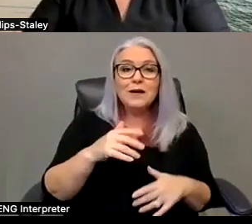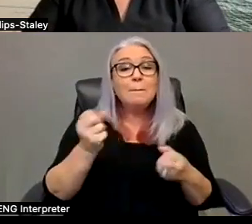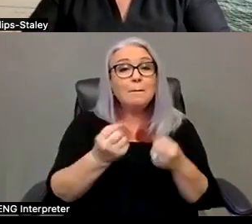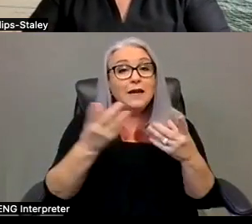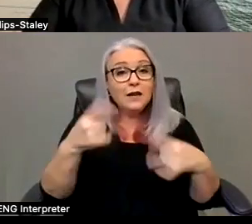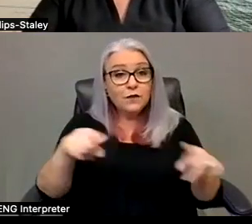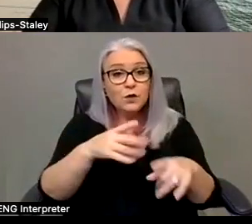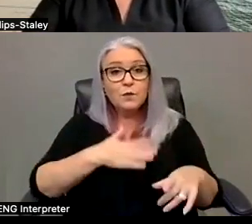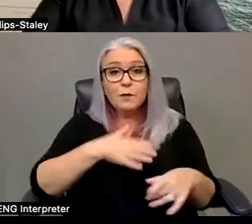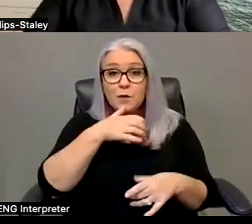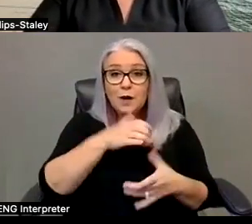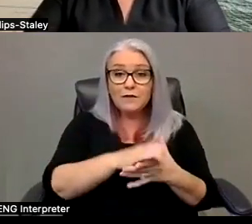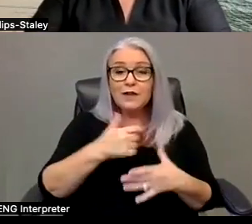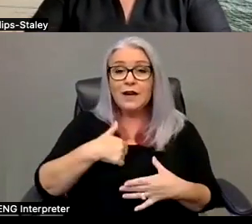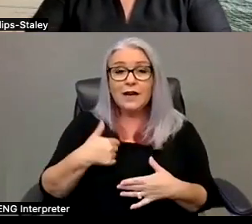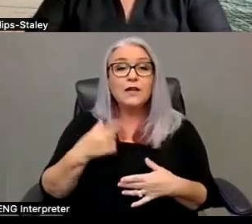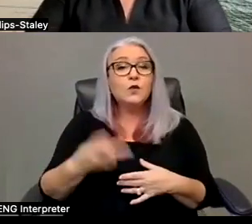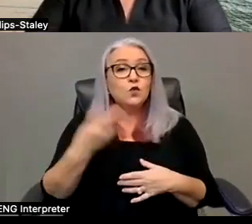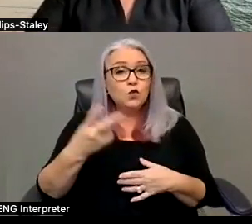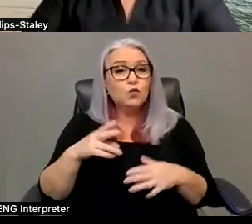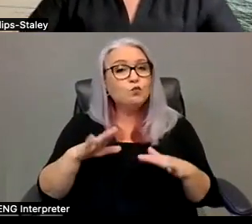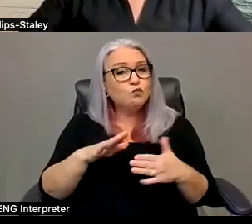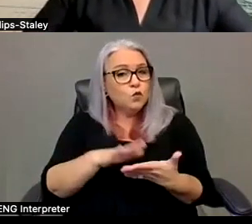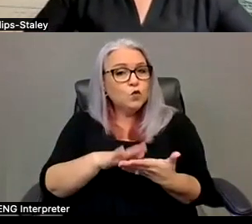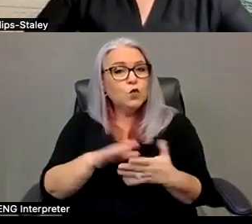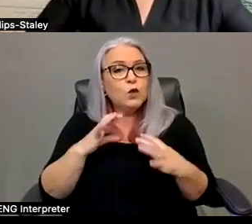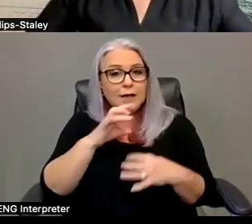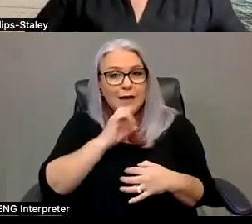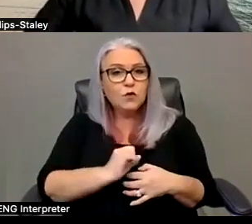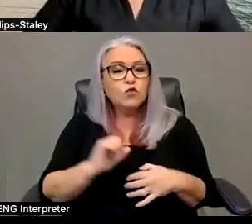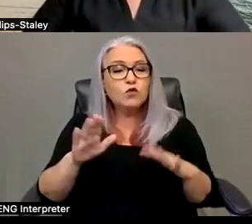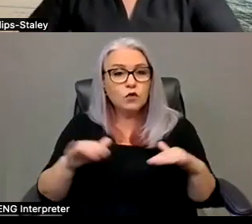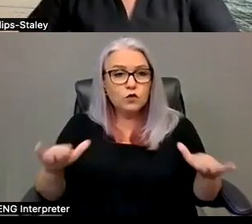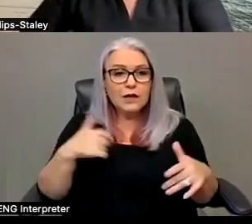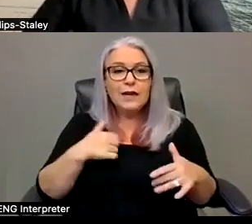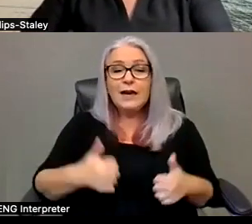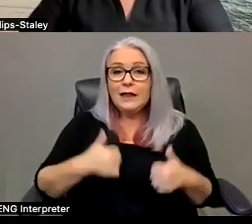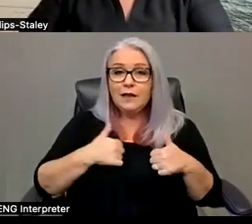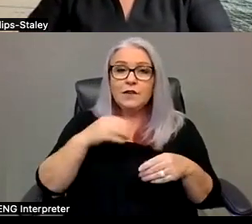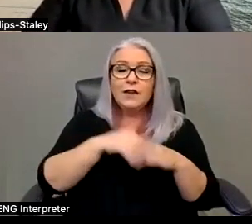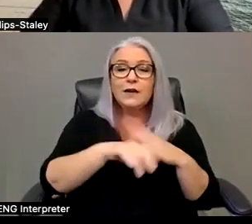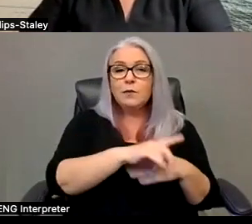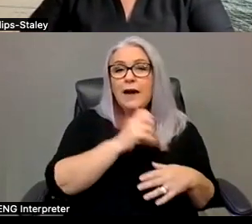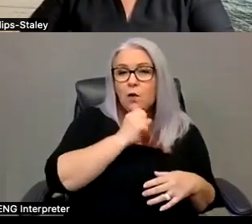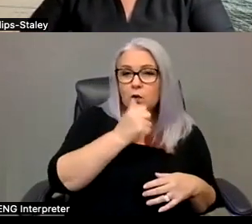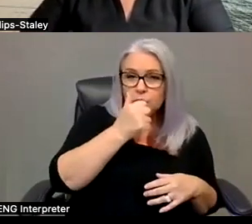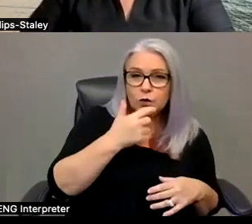I are parents to 2 school-aged children and live in the Miller Park neighborhood with my aging parents. Traffic safety concerns matter a great